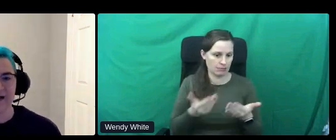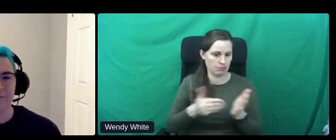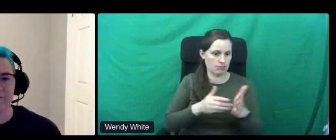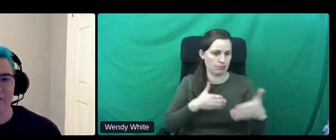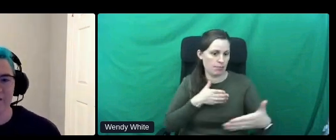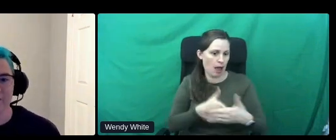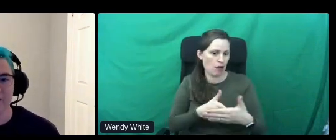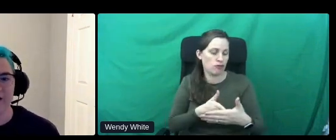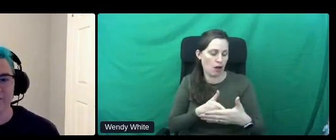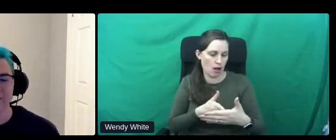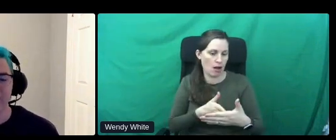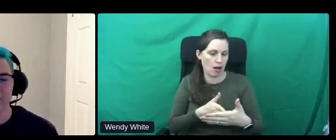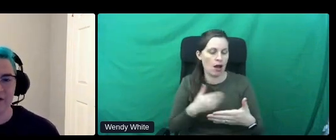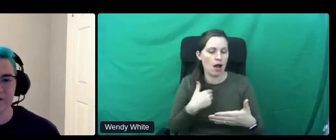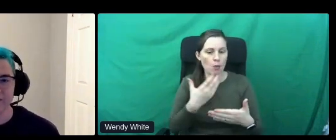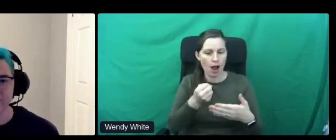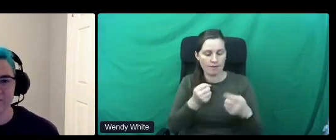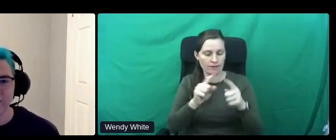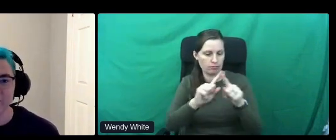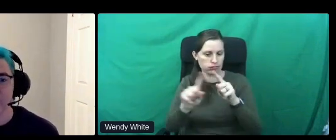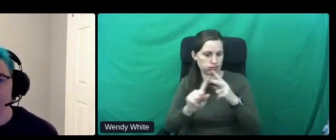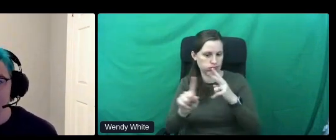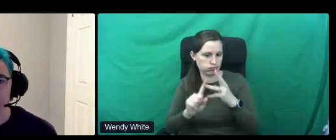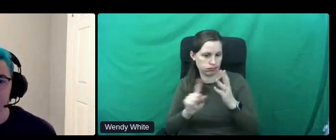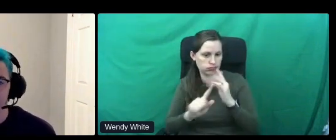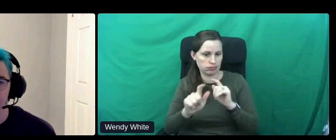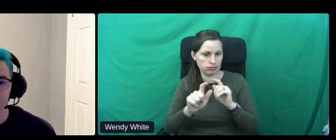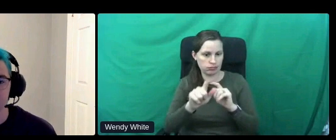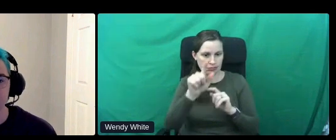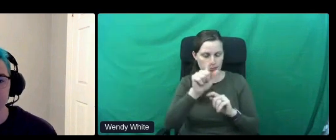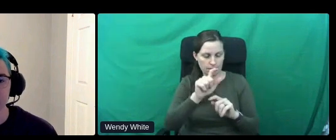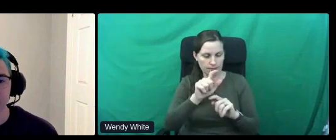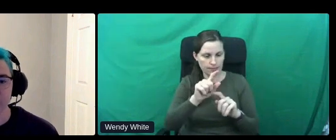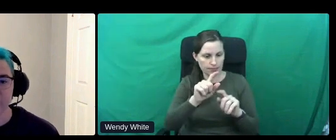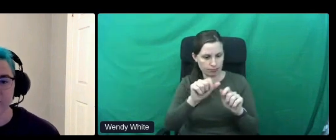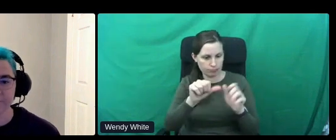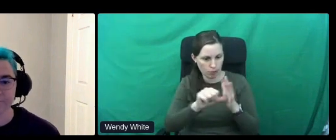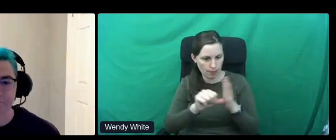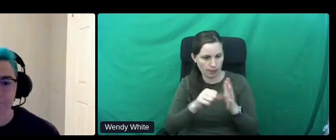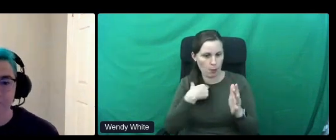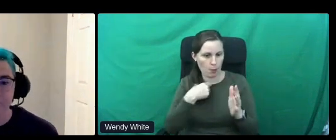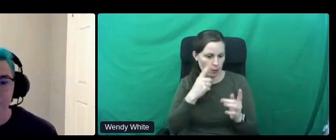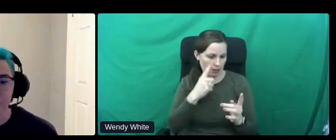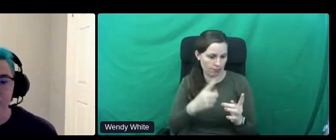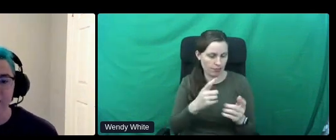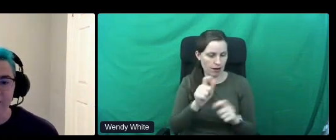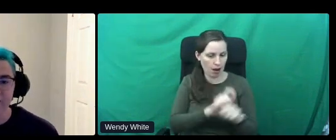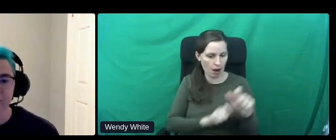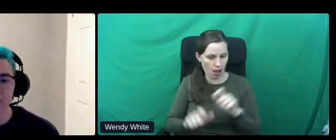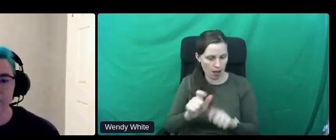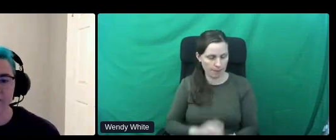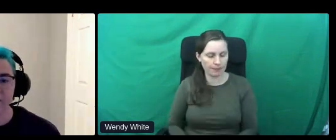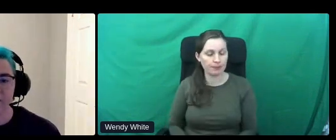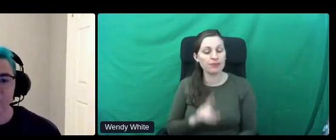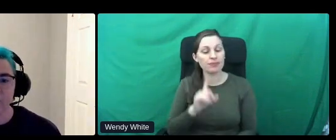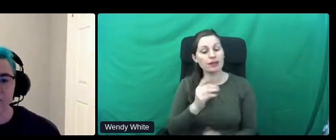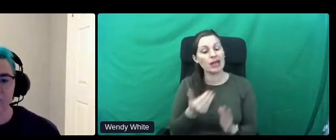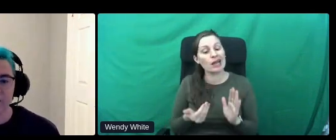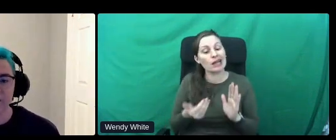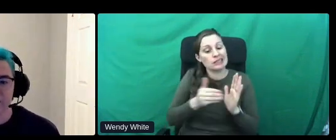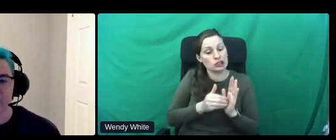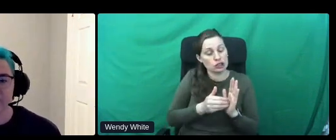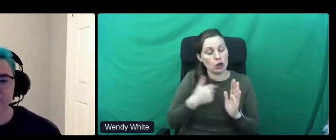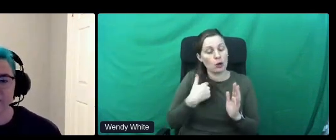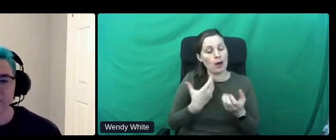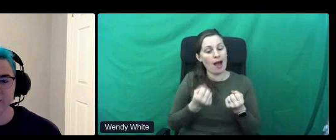on top of that. So we have these combinations of problems that we have to deal with when we're looking at color. In addition to all this, we added